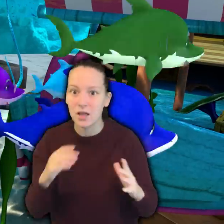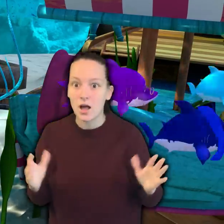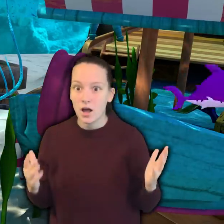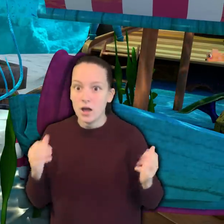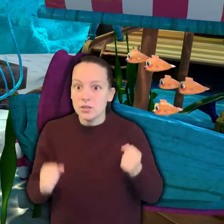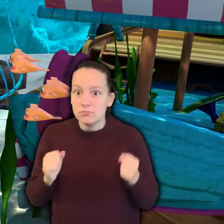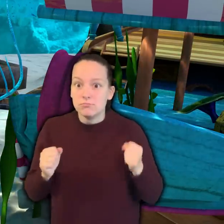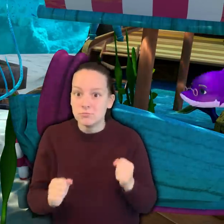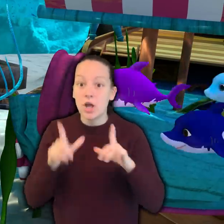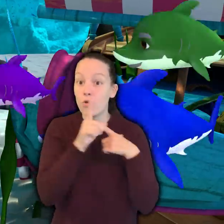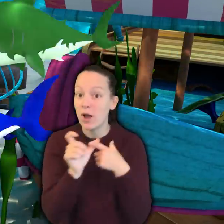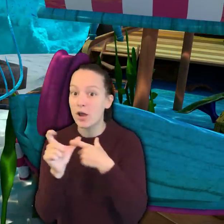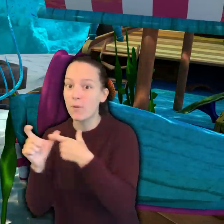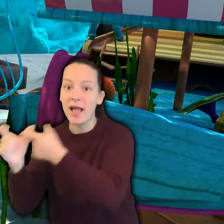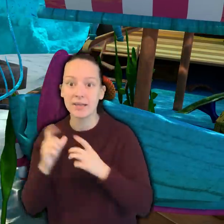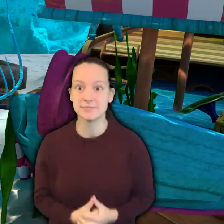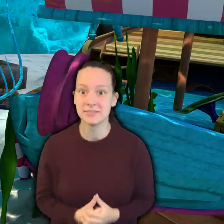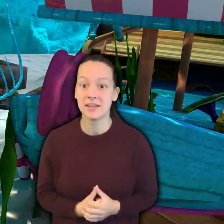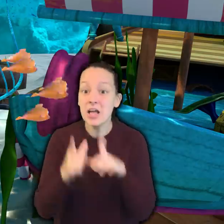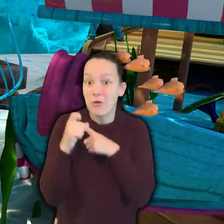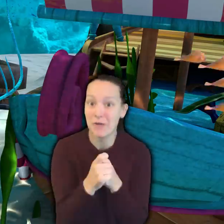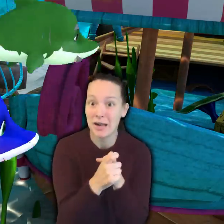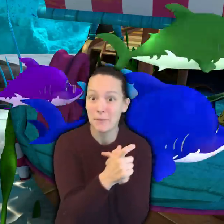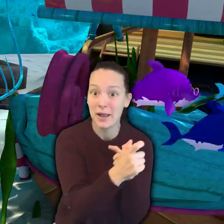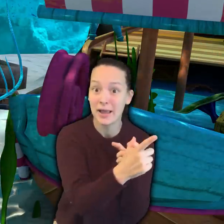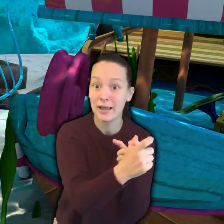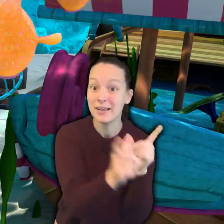run away run away